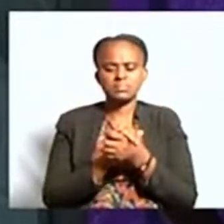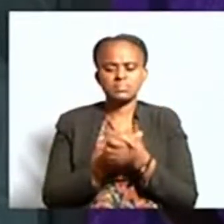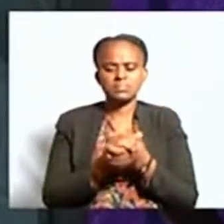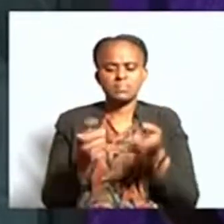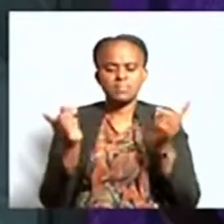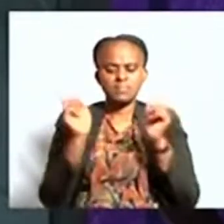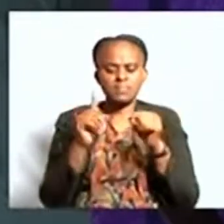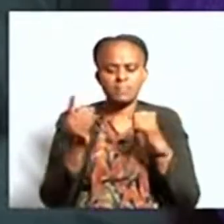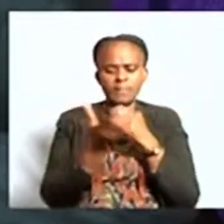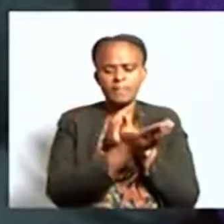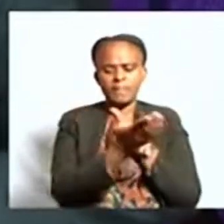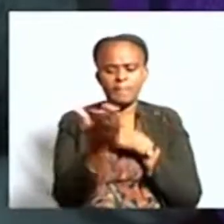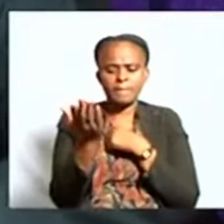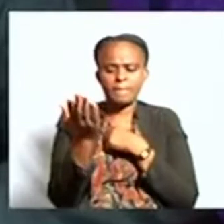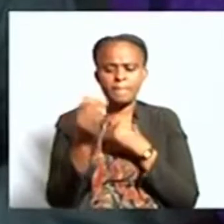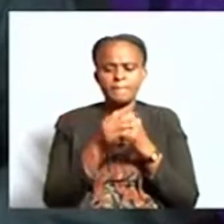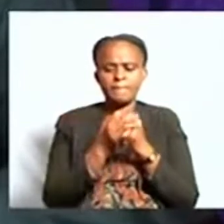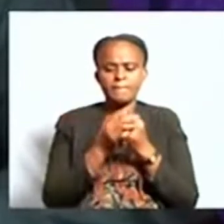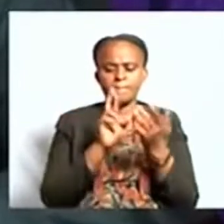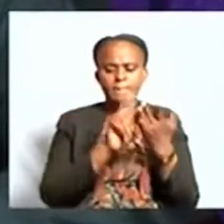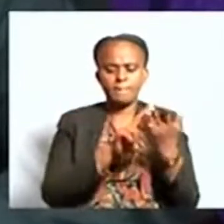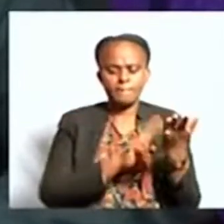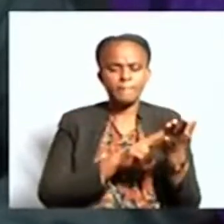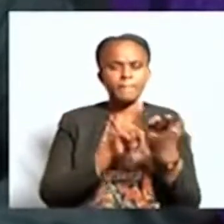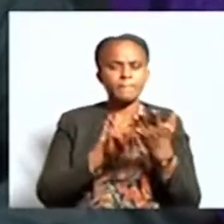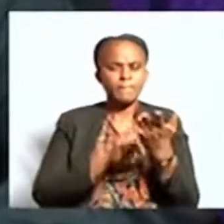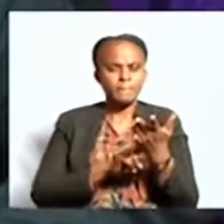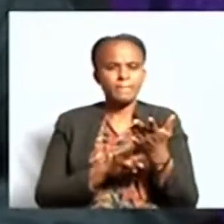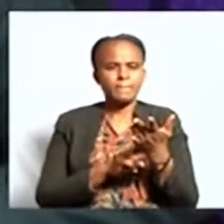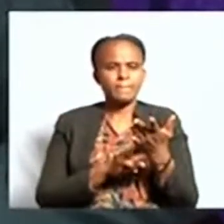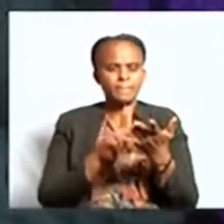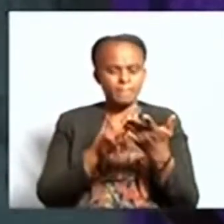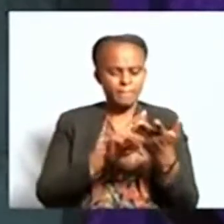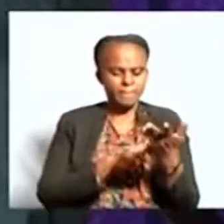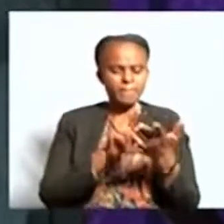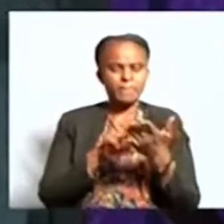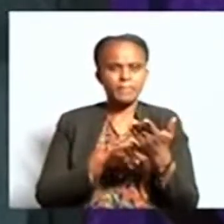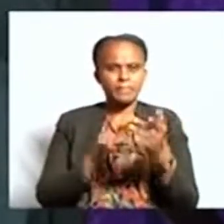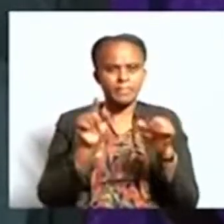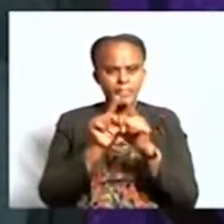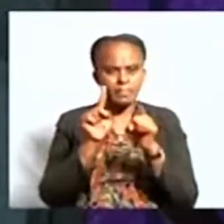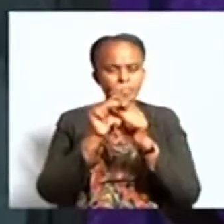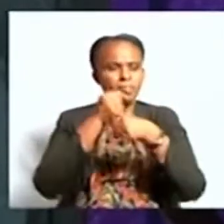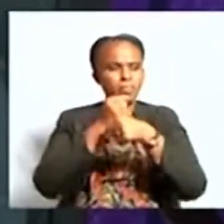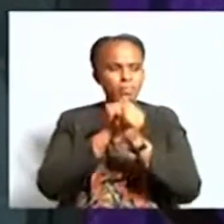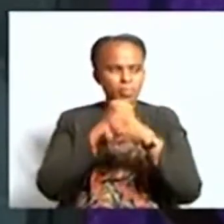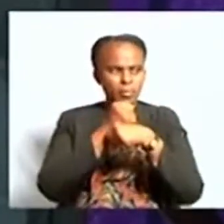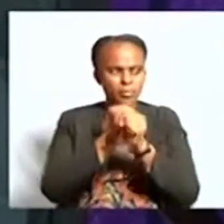when the report was being consolidated.